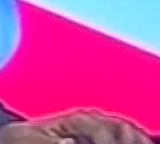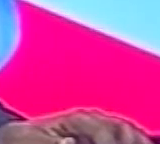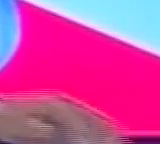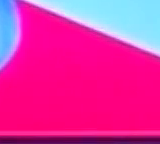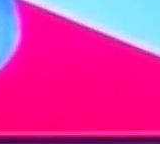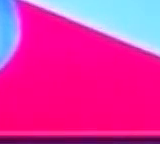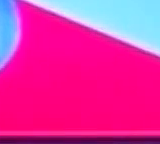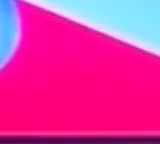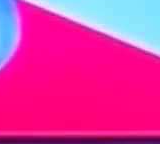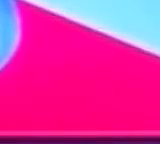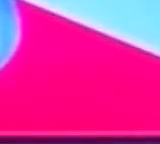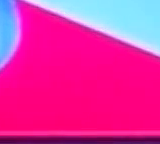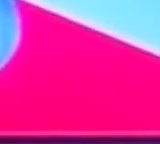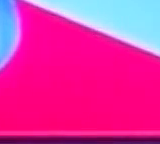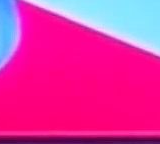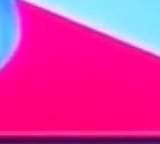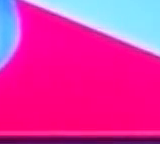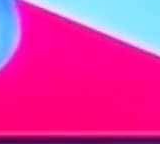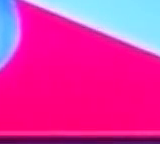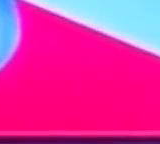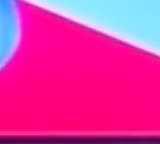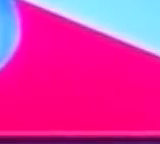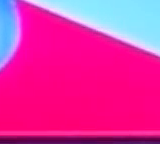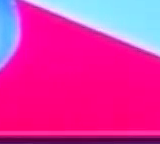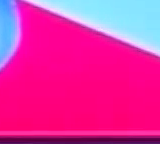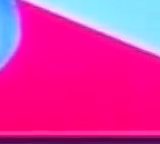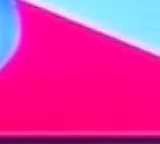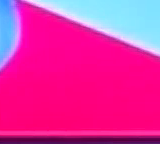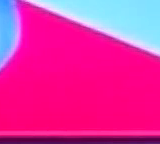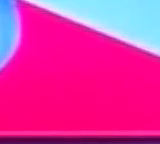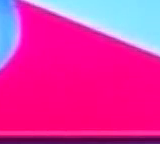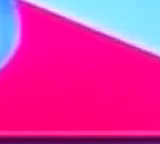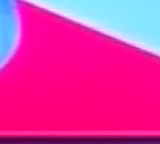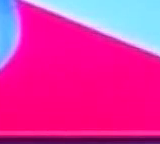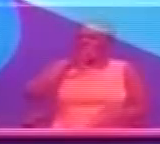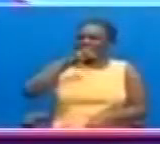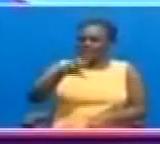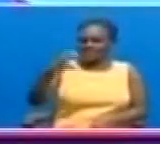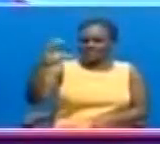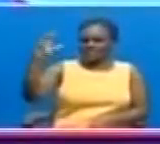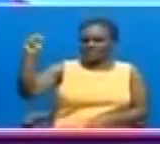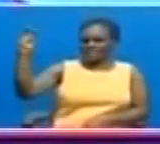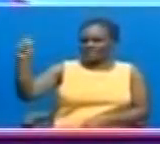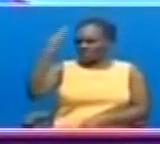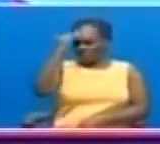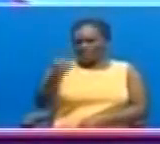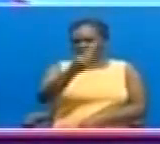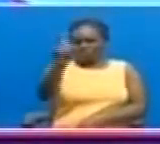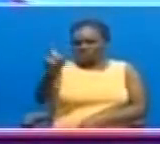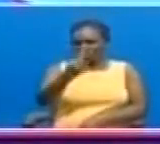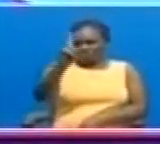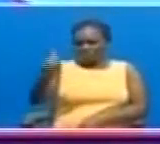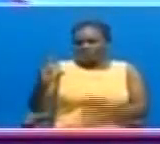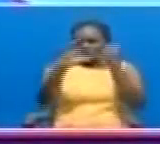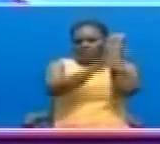visit. And as KTN's Sharon Momanyi now reports, Kenyans have also lashed out at CNN after it raised questions about